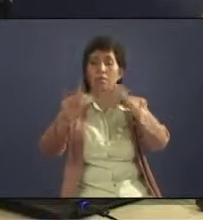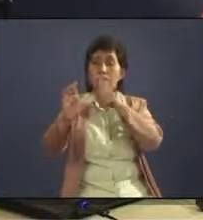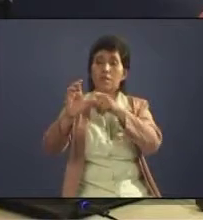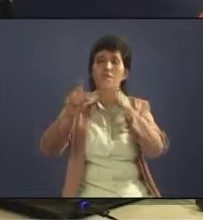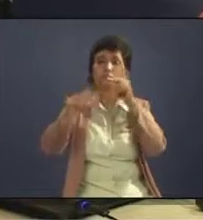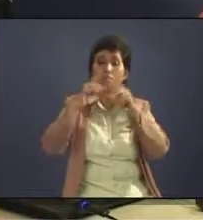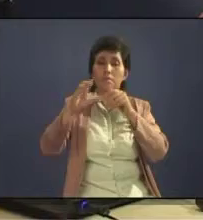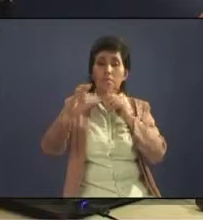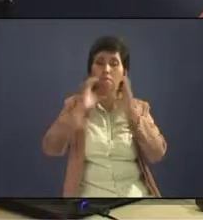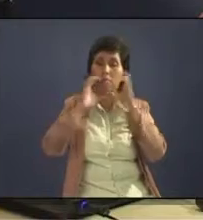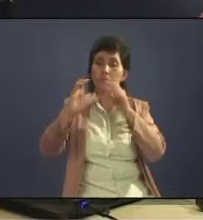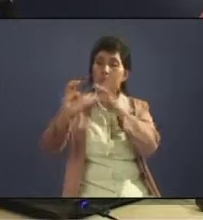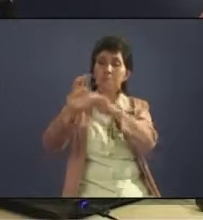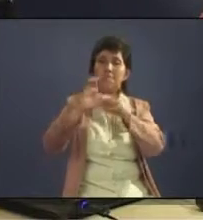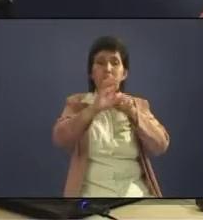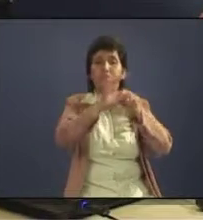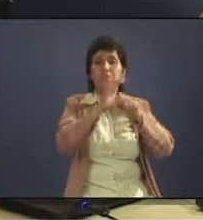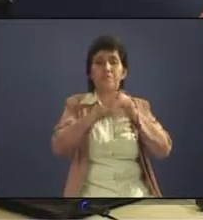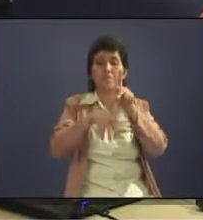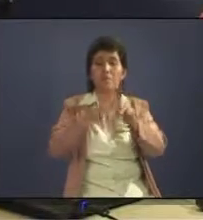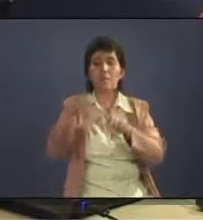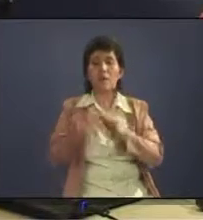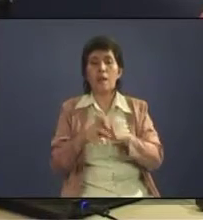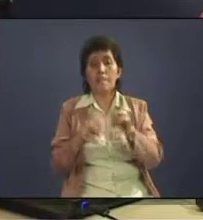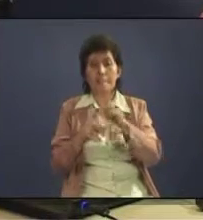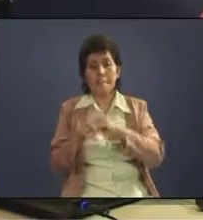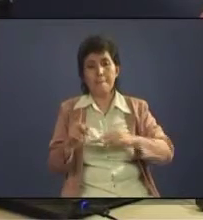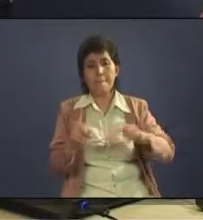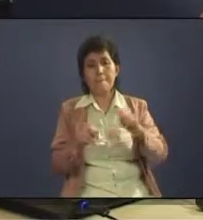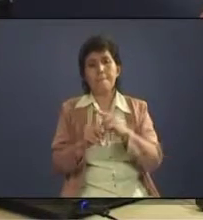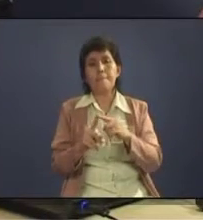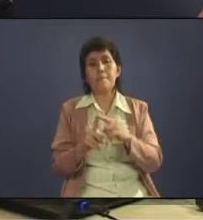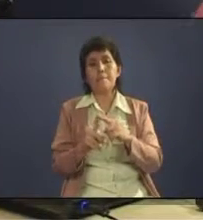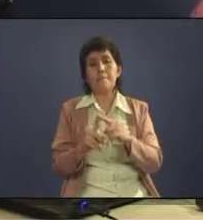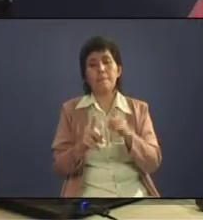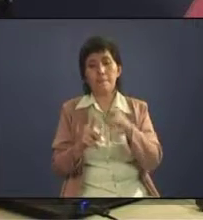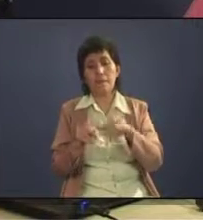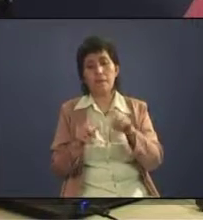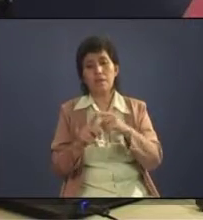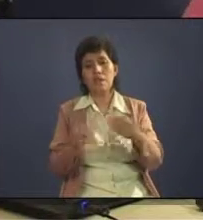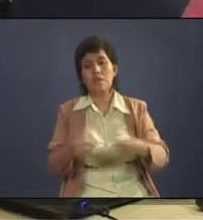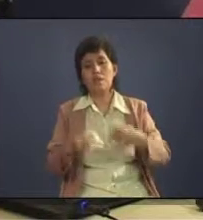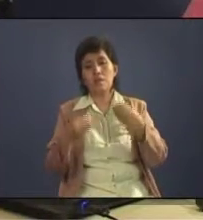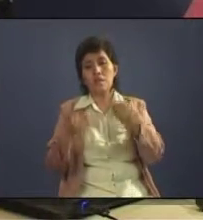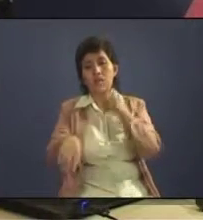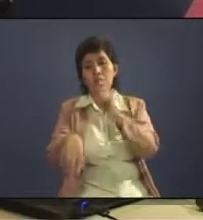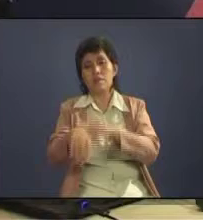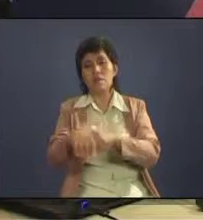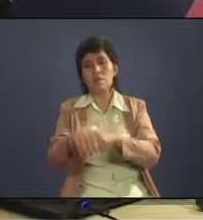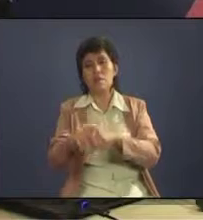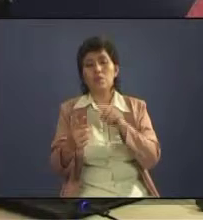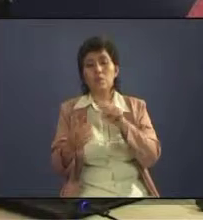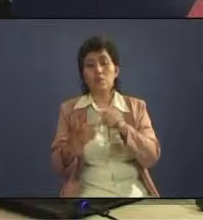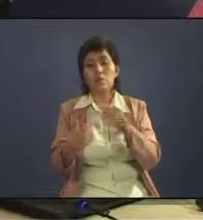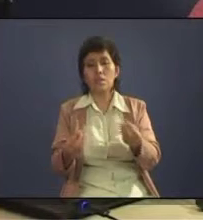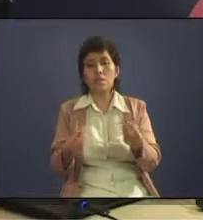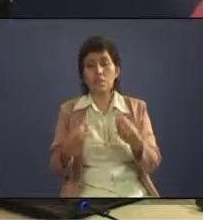okay? And now, when we are given the time to give our